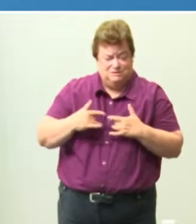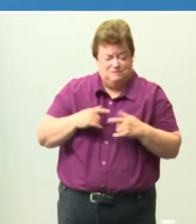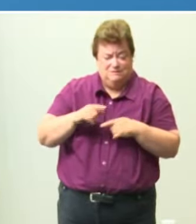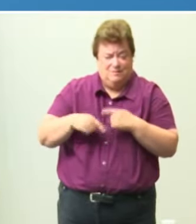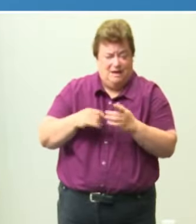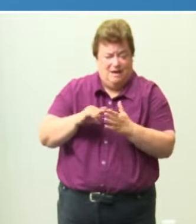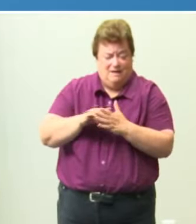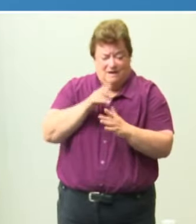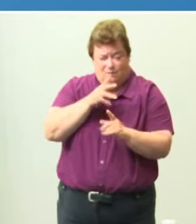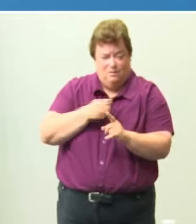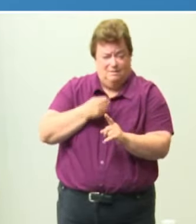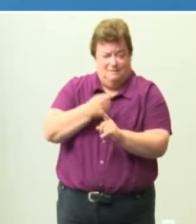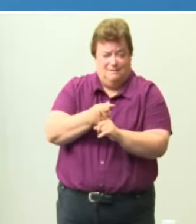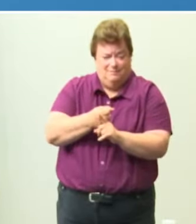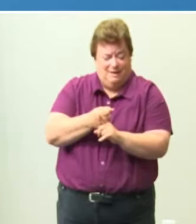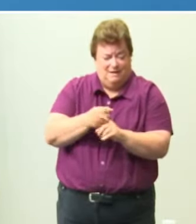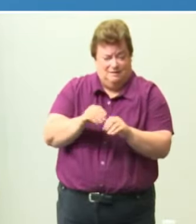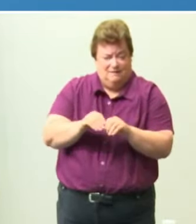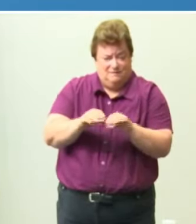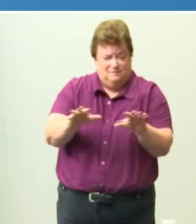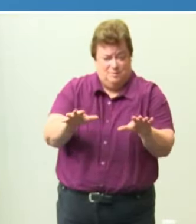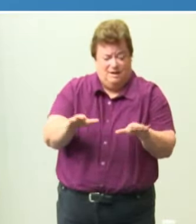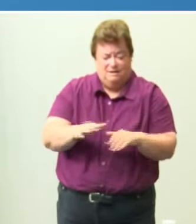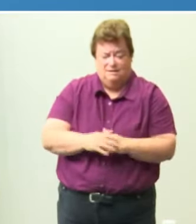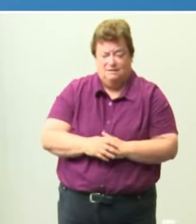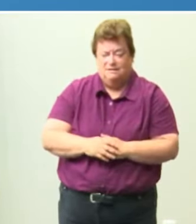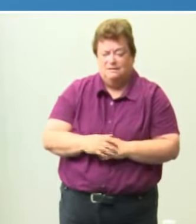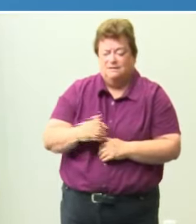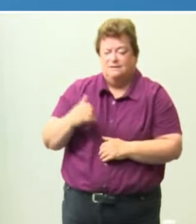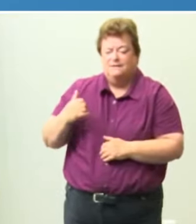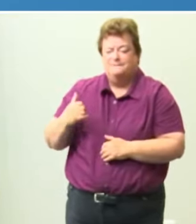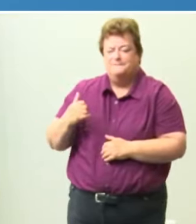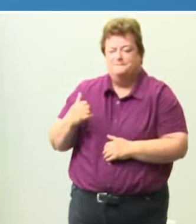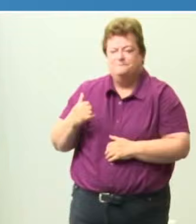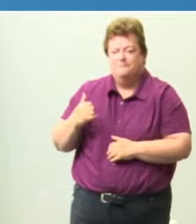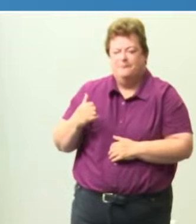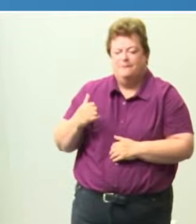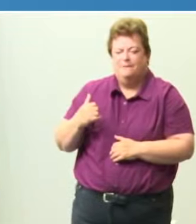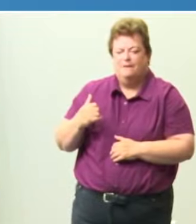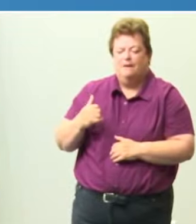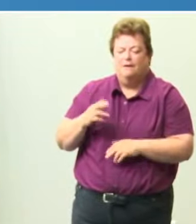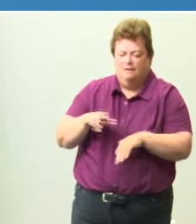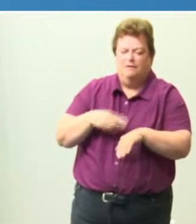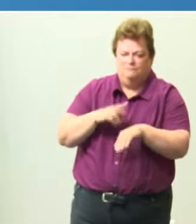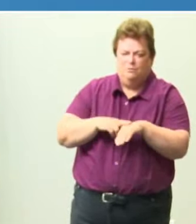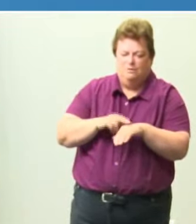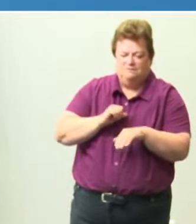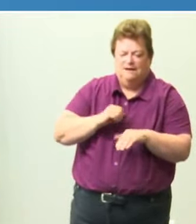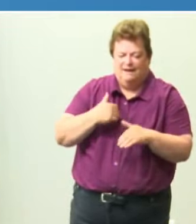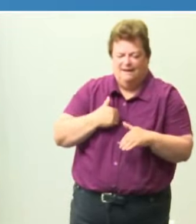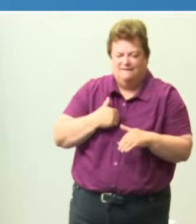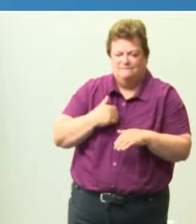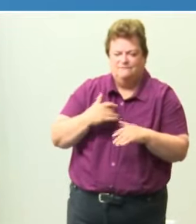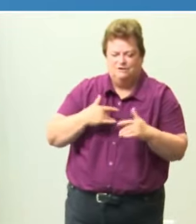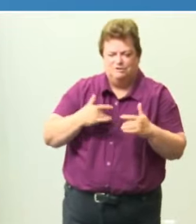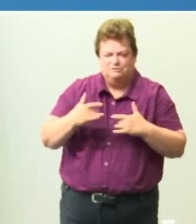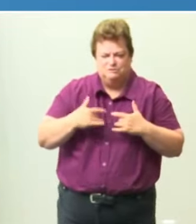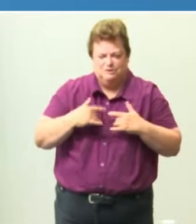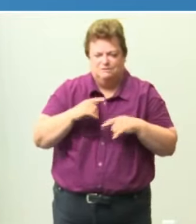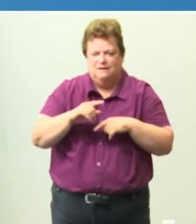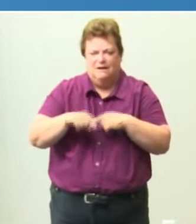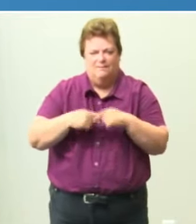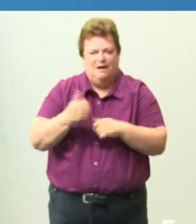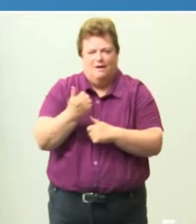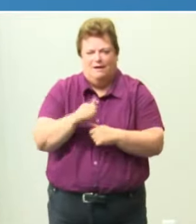with spread of the virus? I of course I have concerns about any